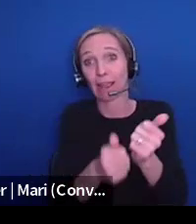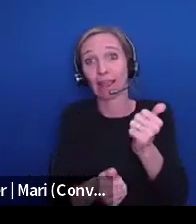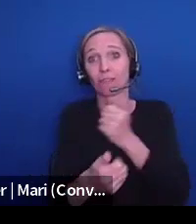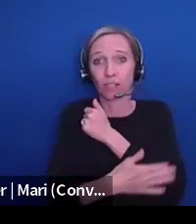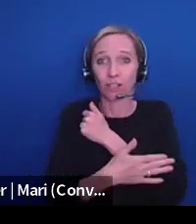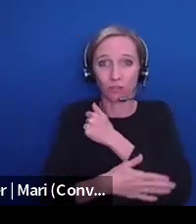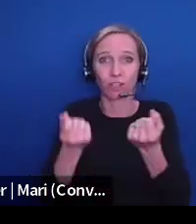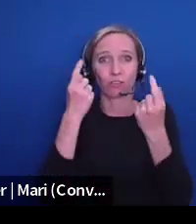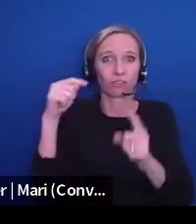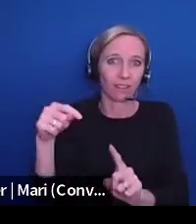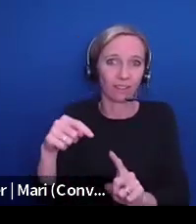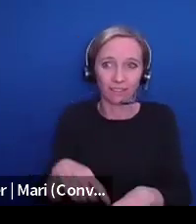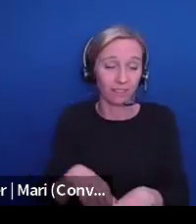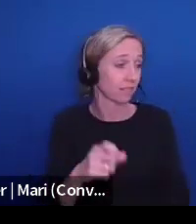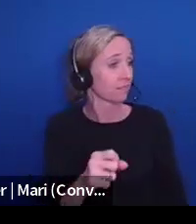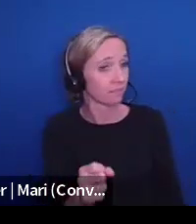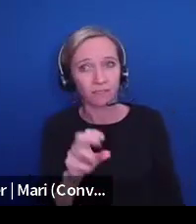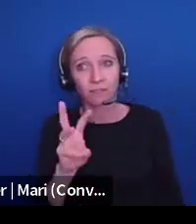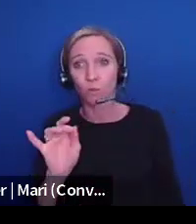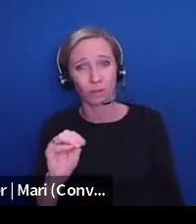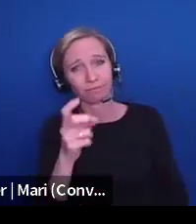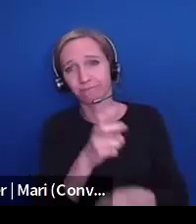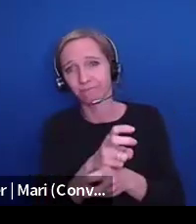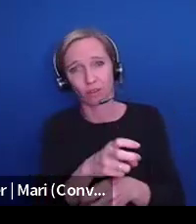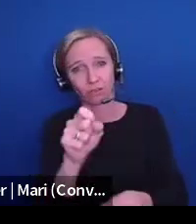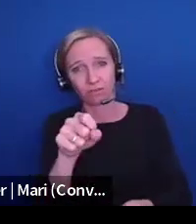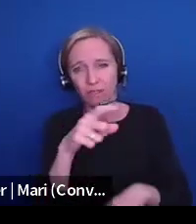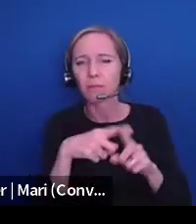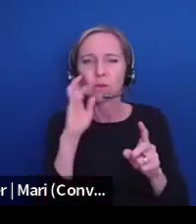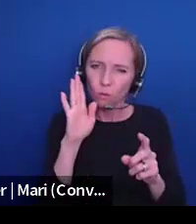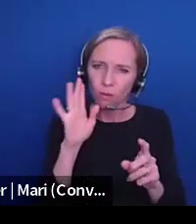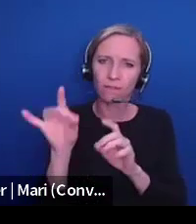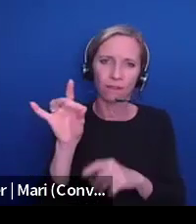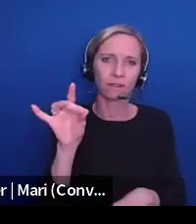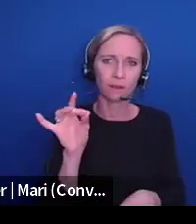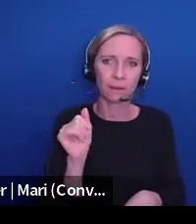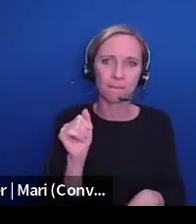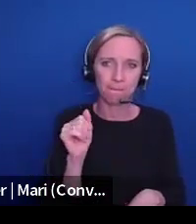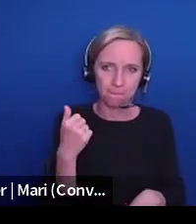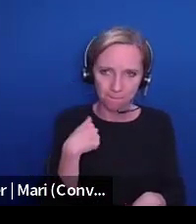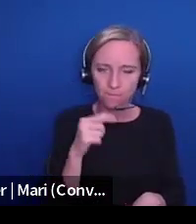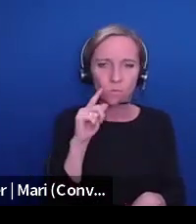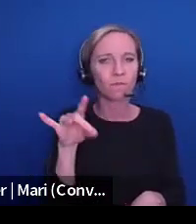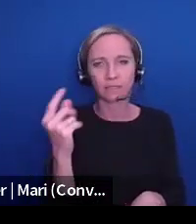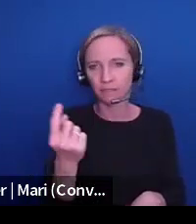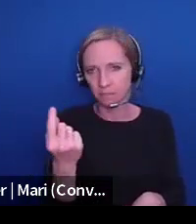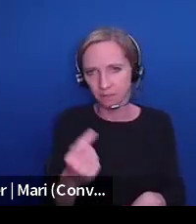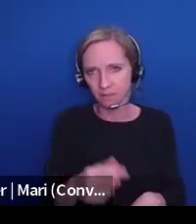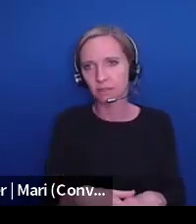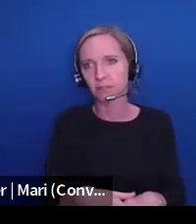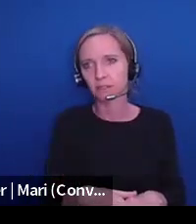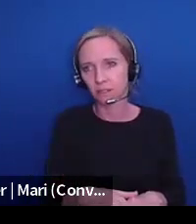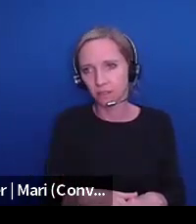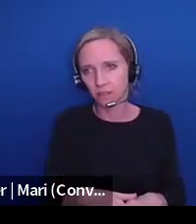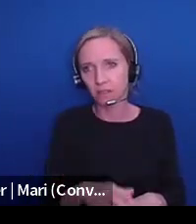country. Yeah, it's hard, but we will get there. We will find something, and it